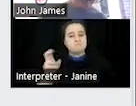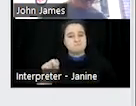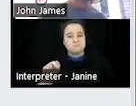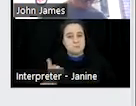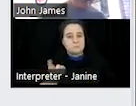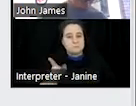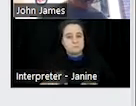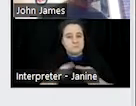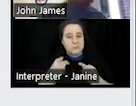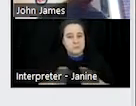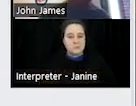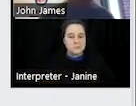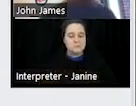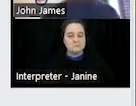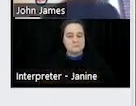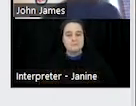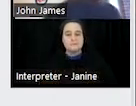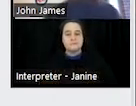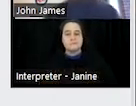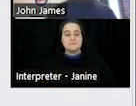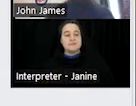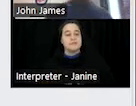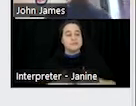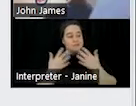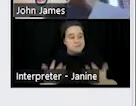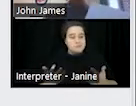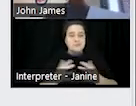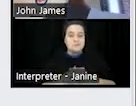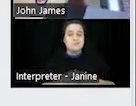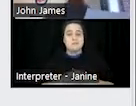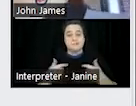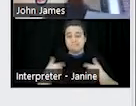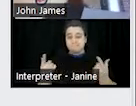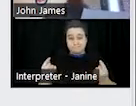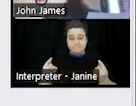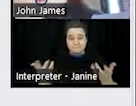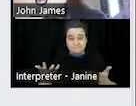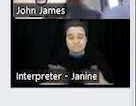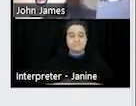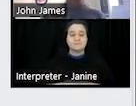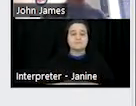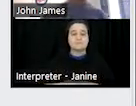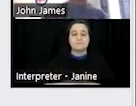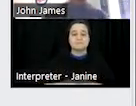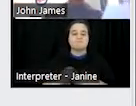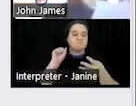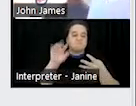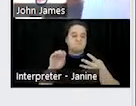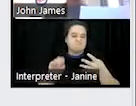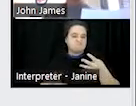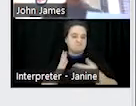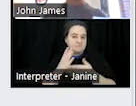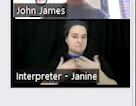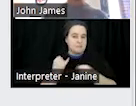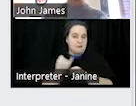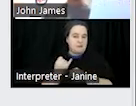Well, here's what I do here are some of the activities I do on